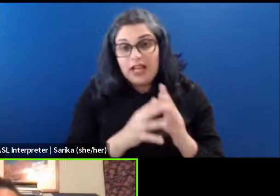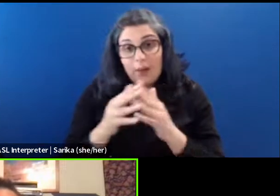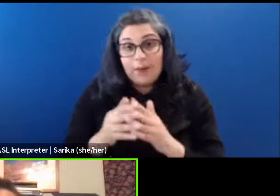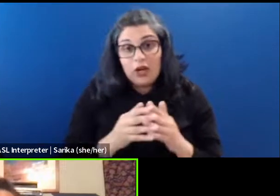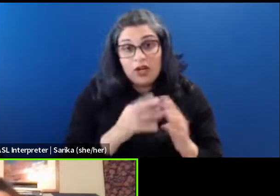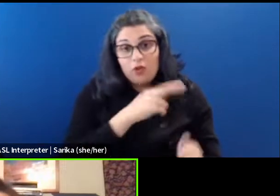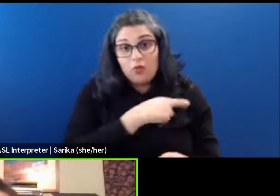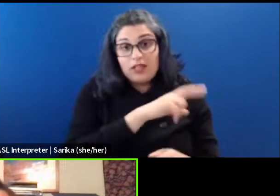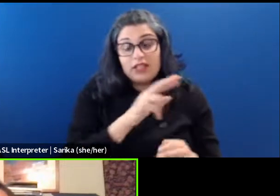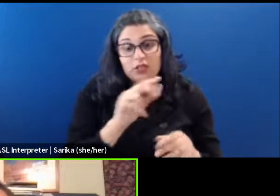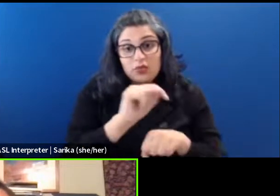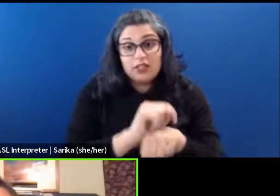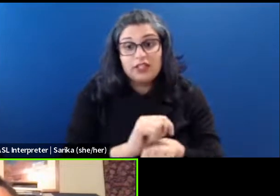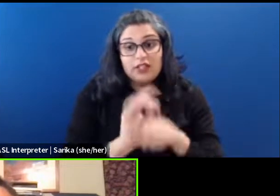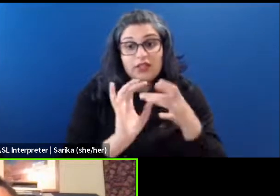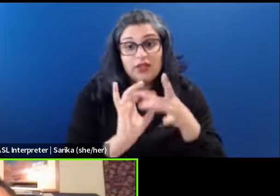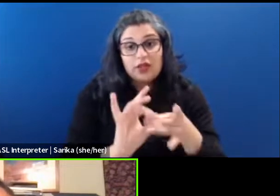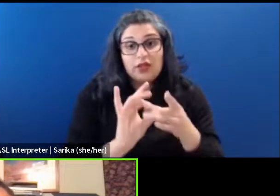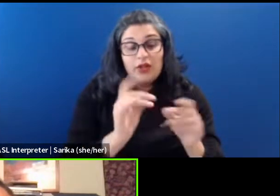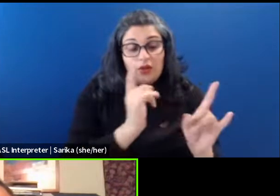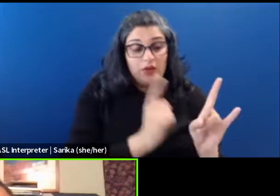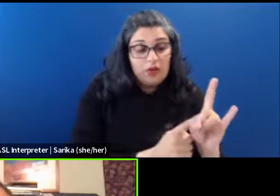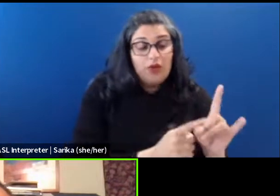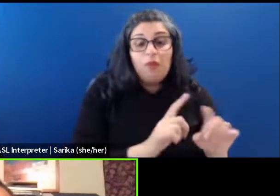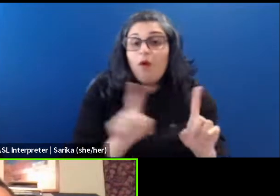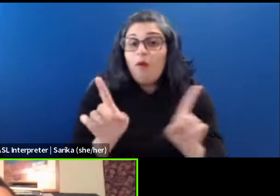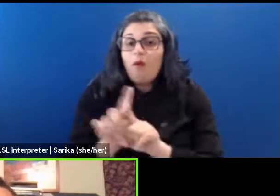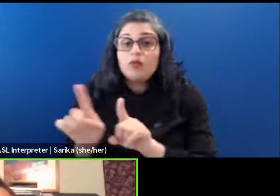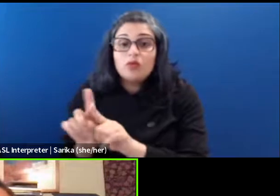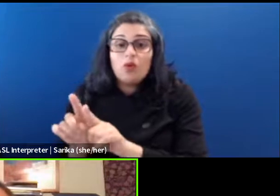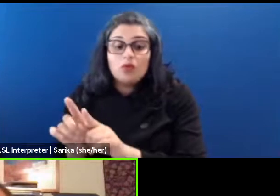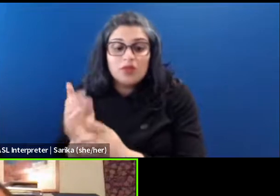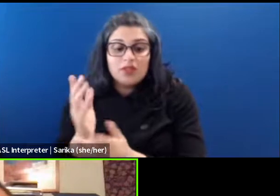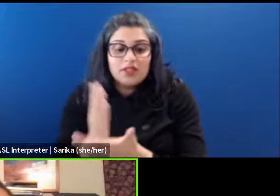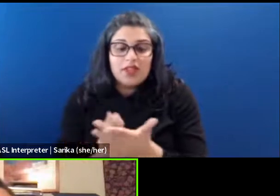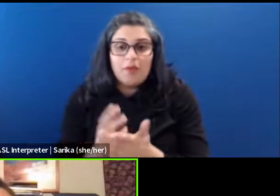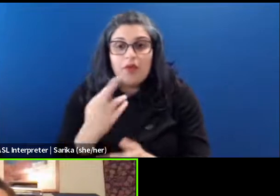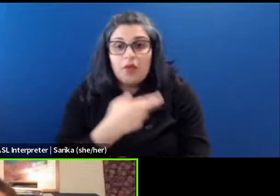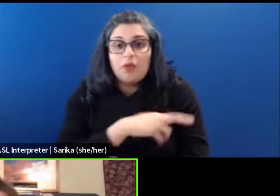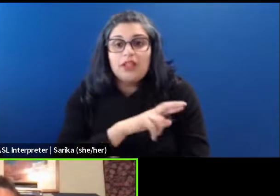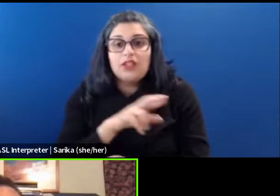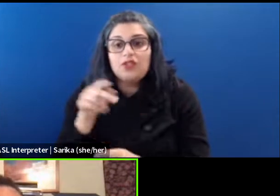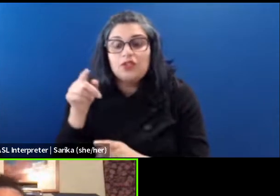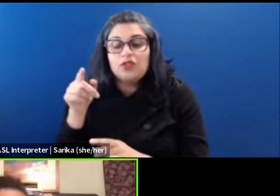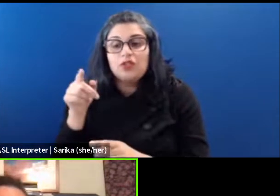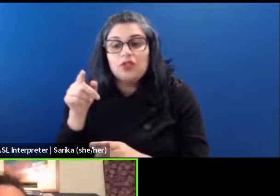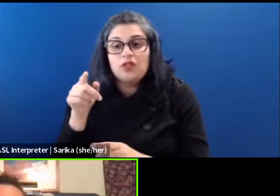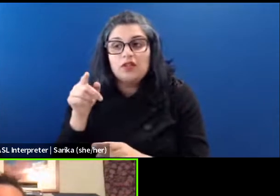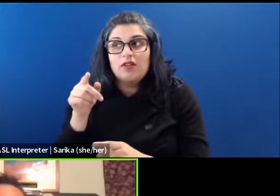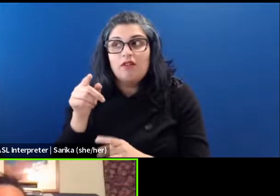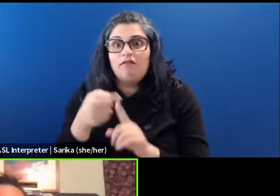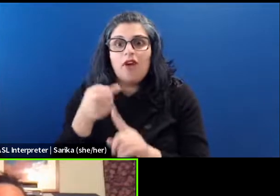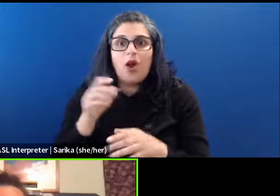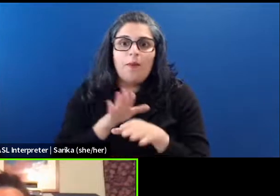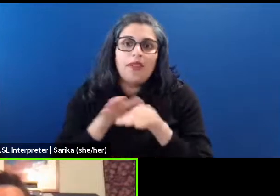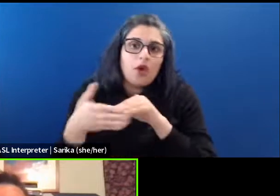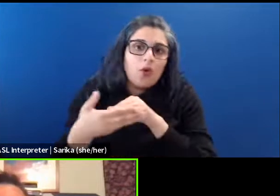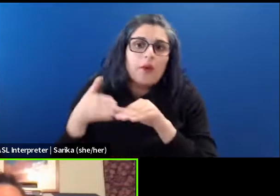traditions with relation to Buddhism, but also some of the religions that you find in the Caribbean, right? And